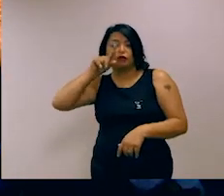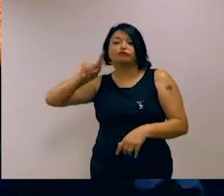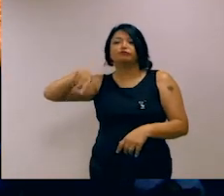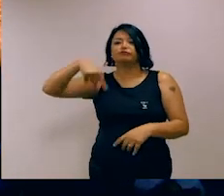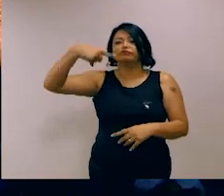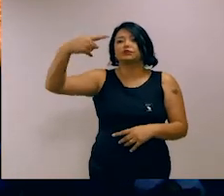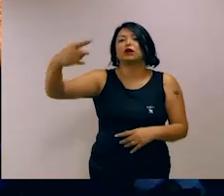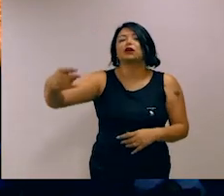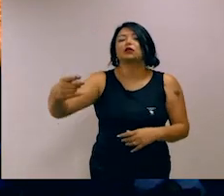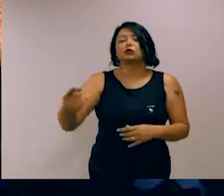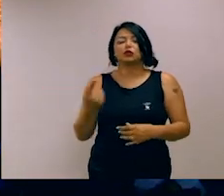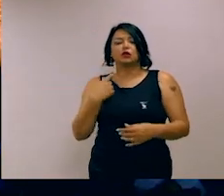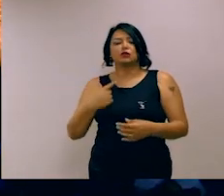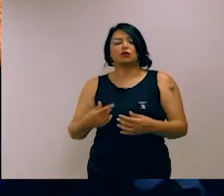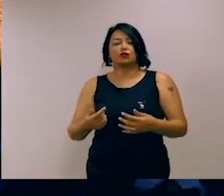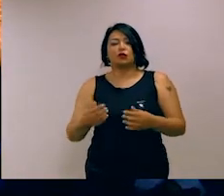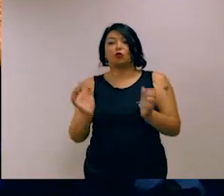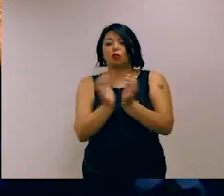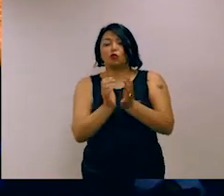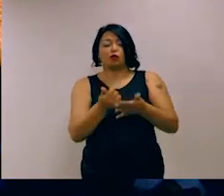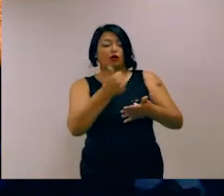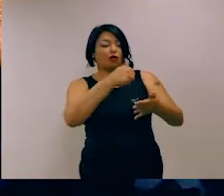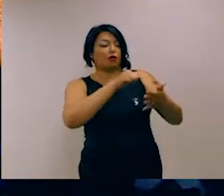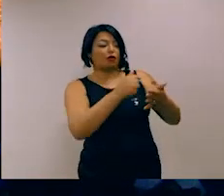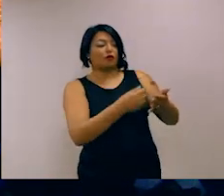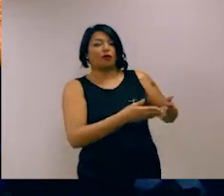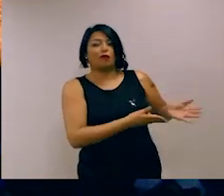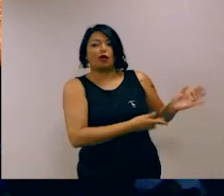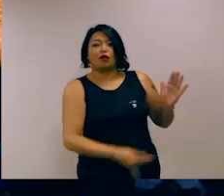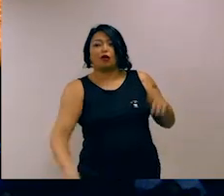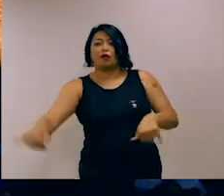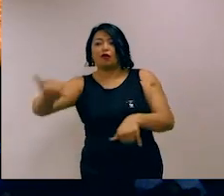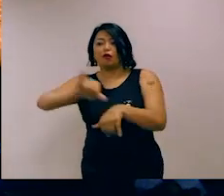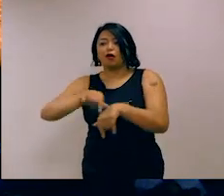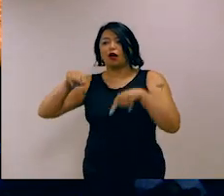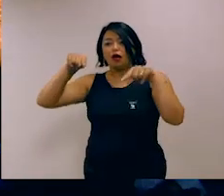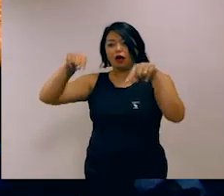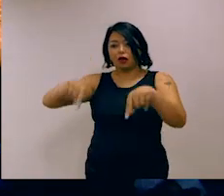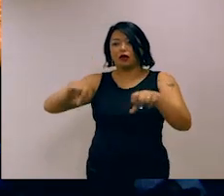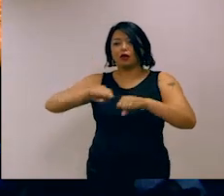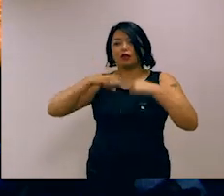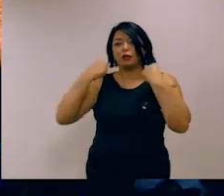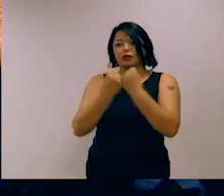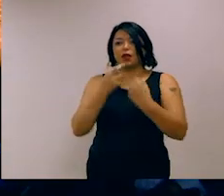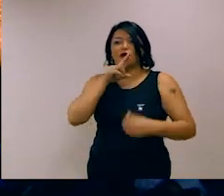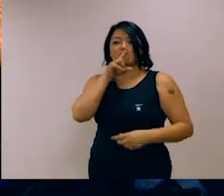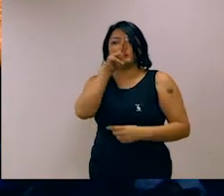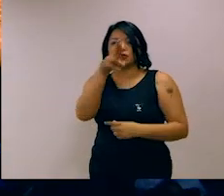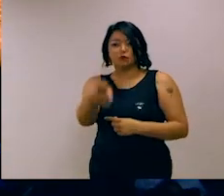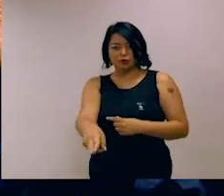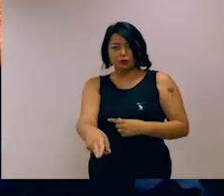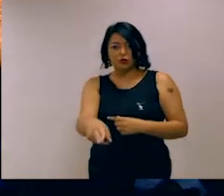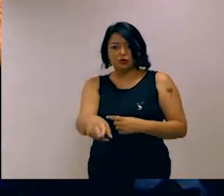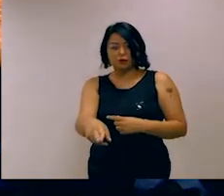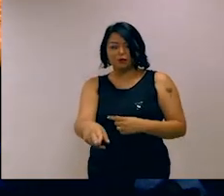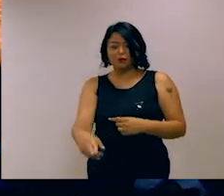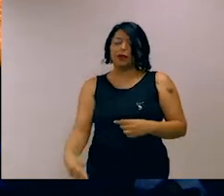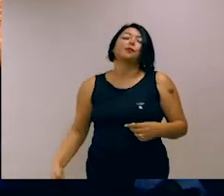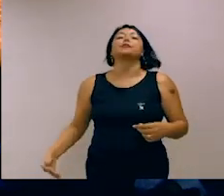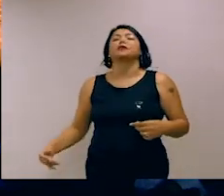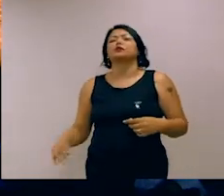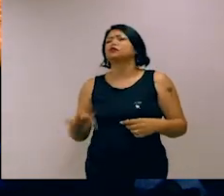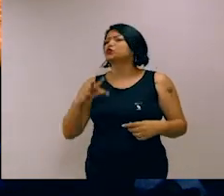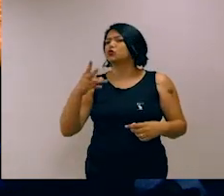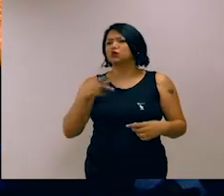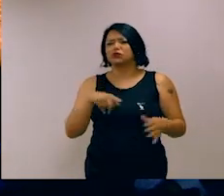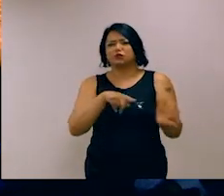the speakers. The morning lectures will be different from the other ones. We have